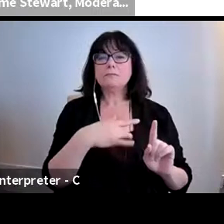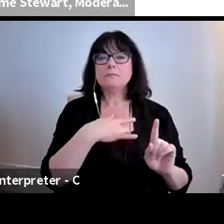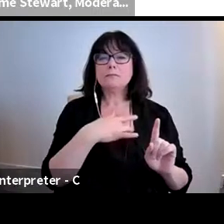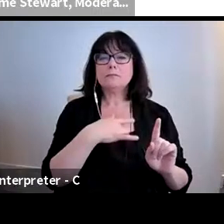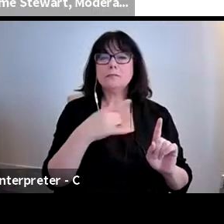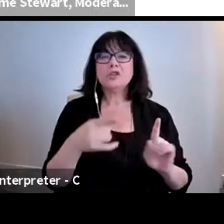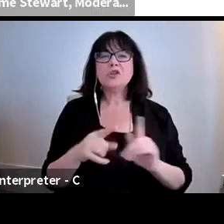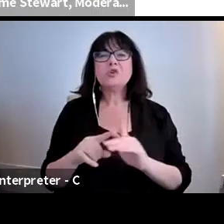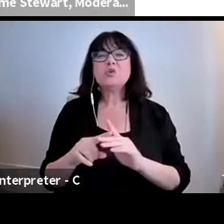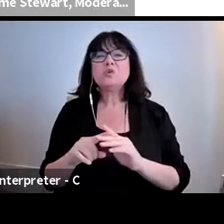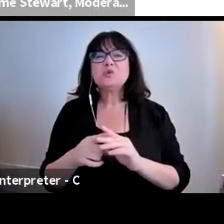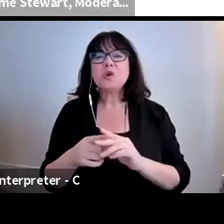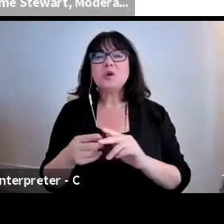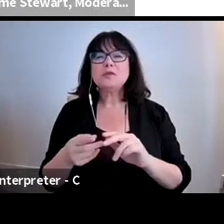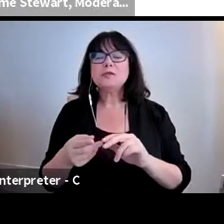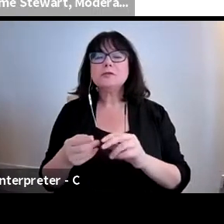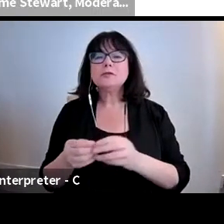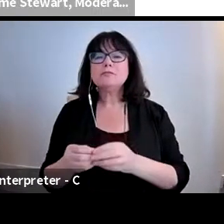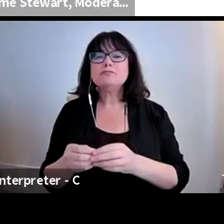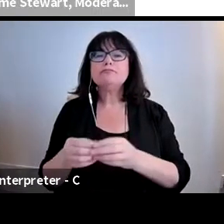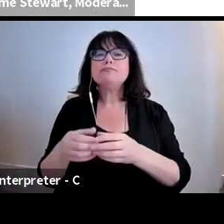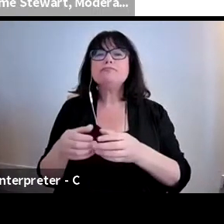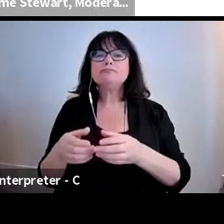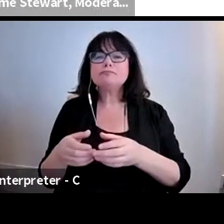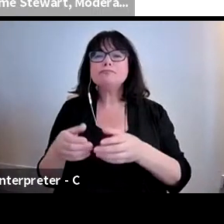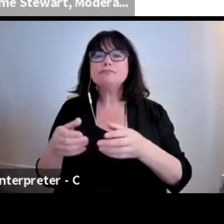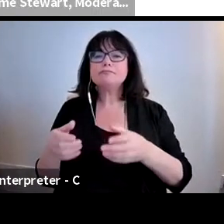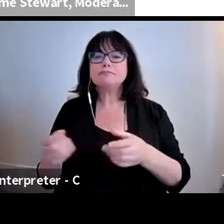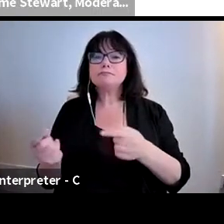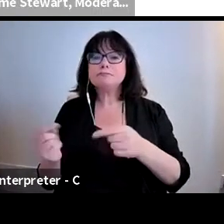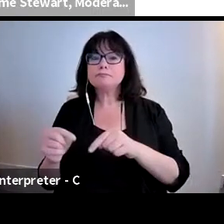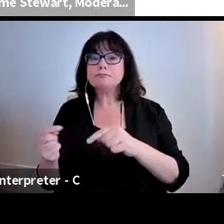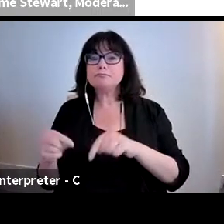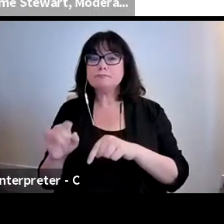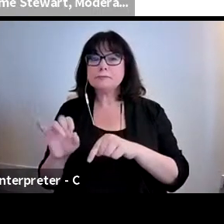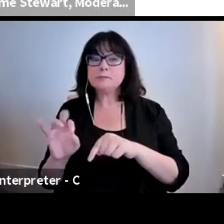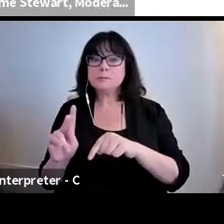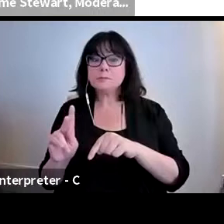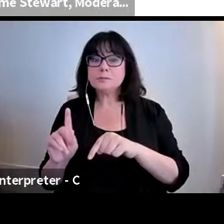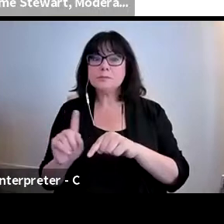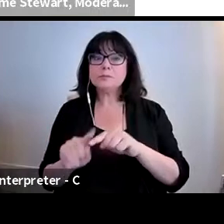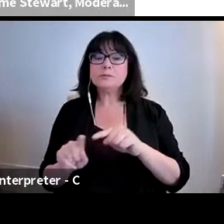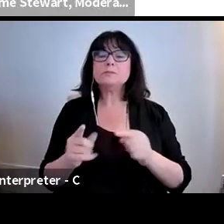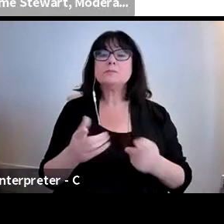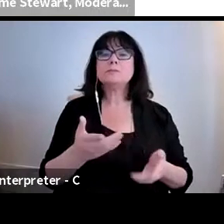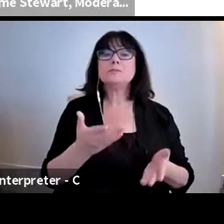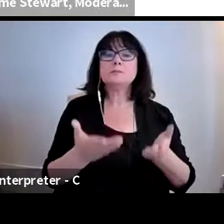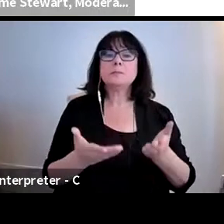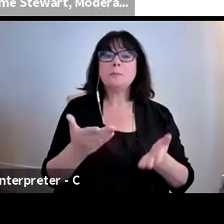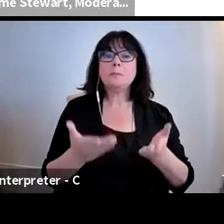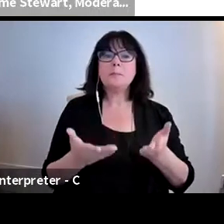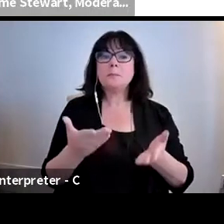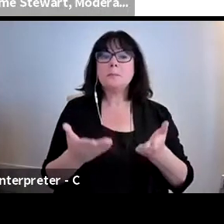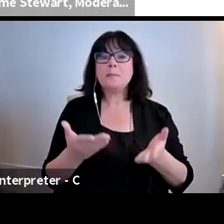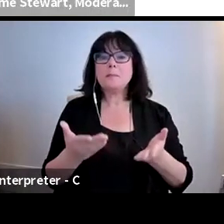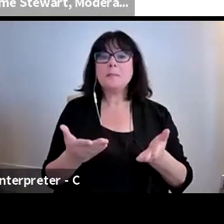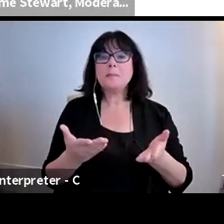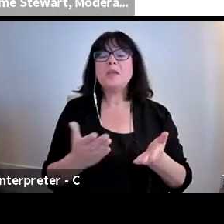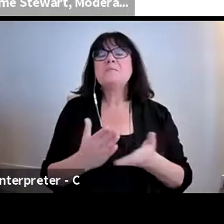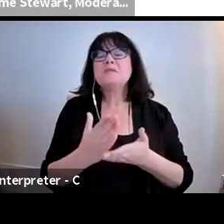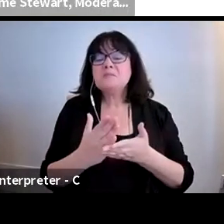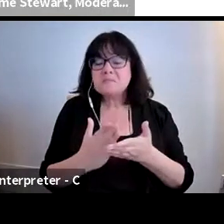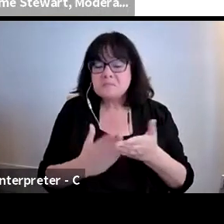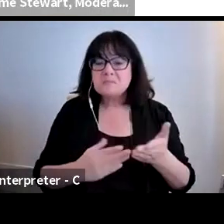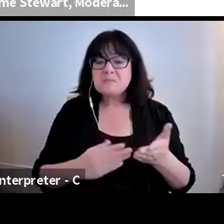to campus, that there may be the actual requirements for staff